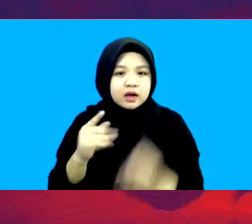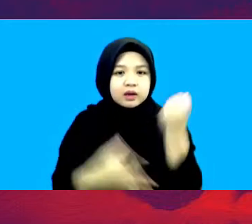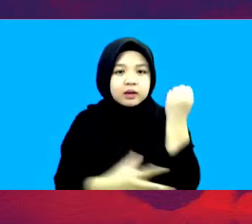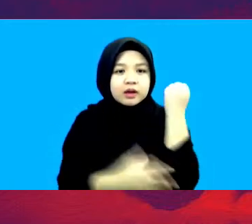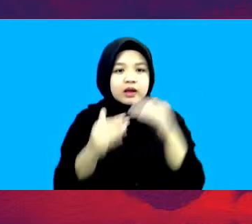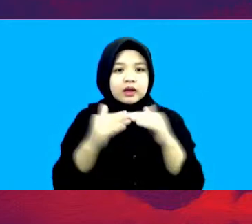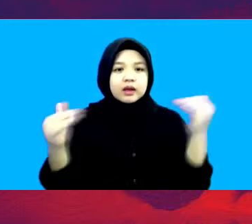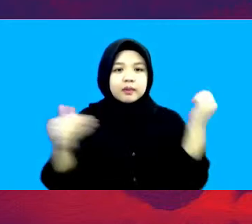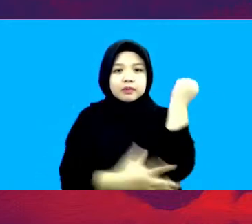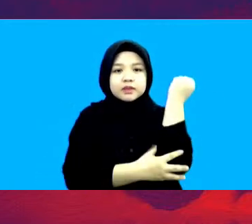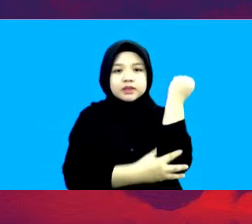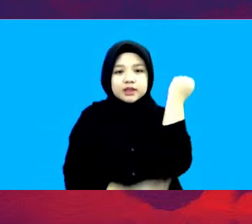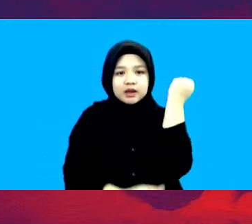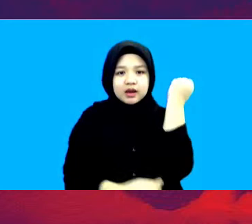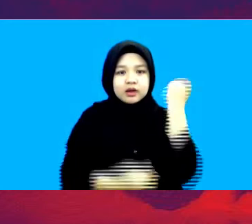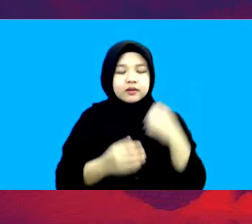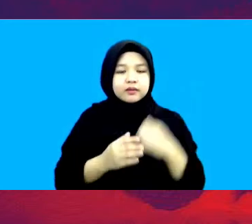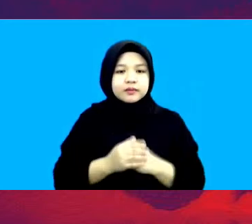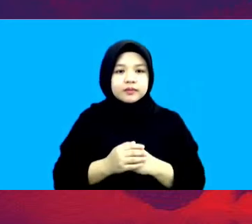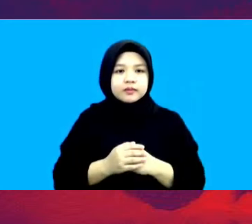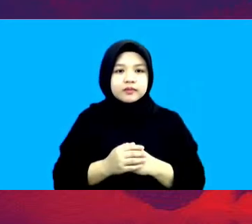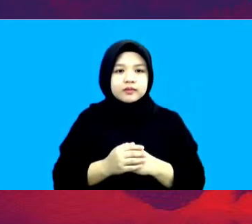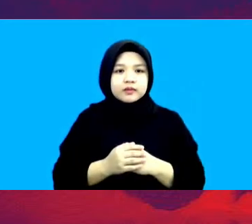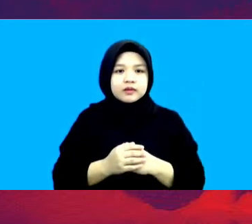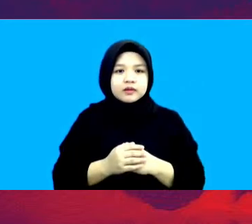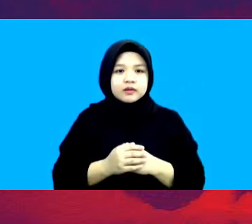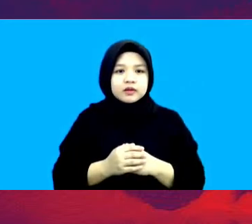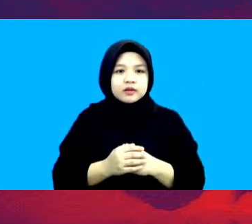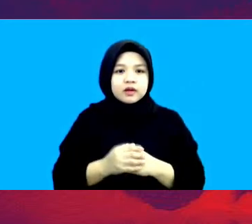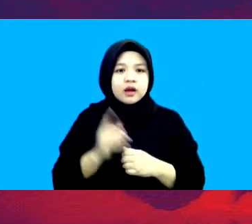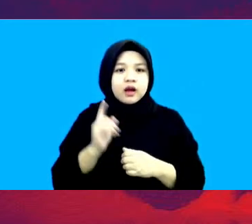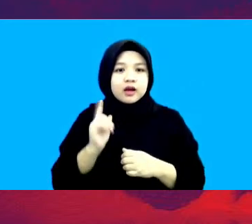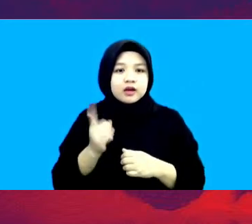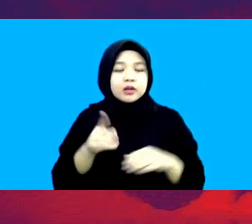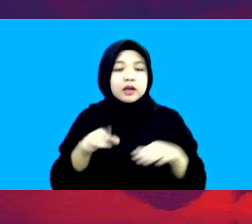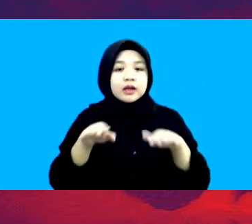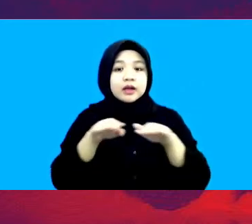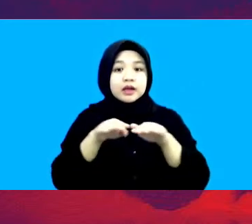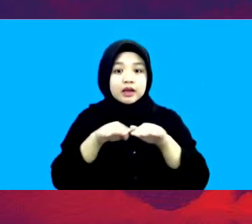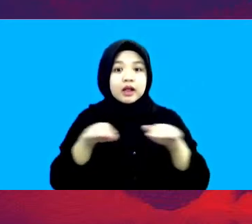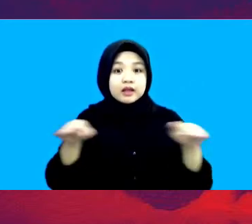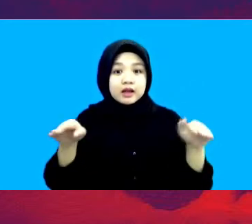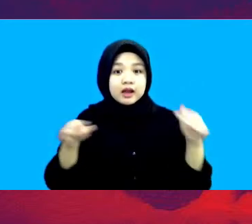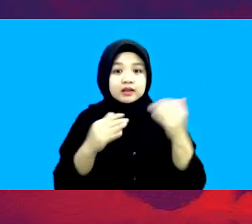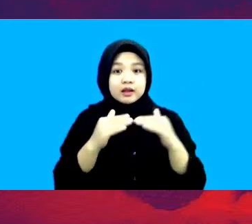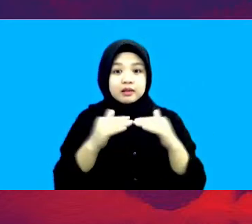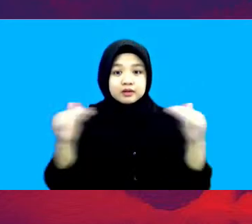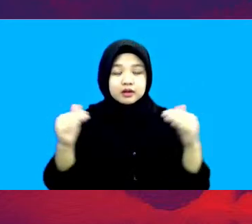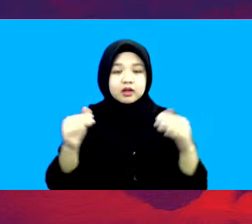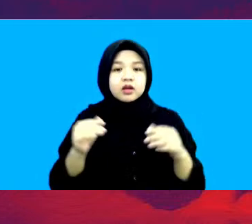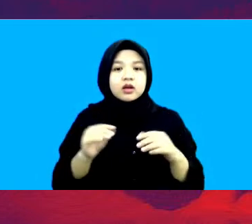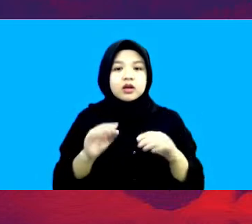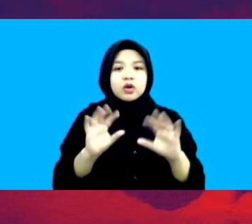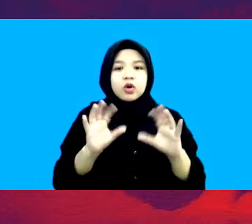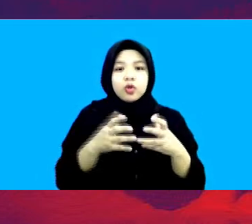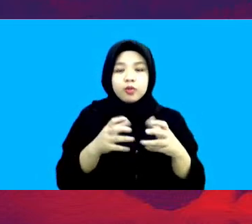The poverty line minus the consumption or income level over the poverty line tells you the